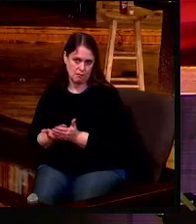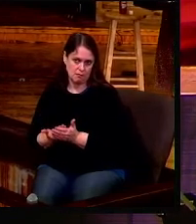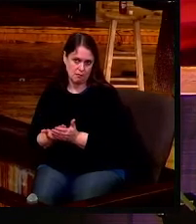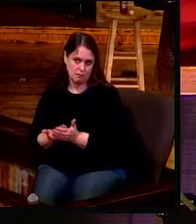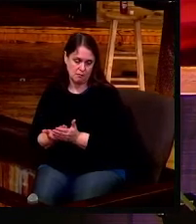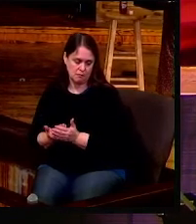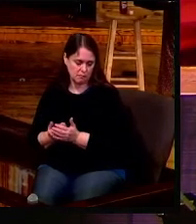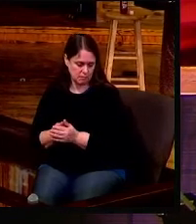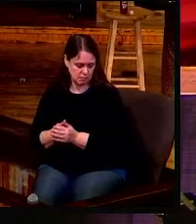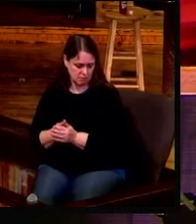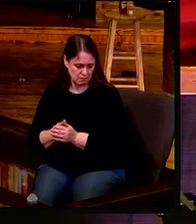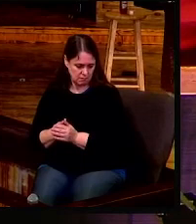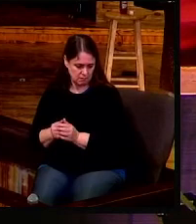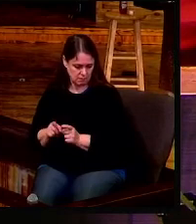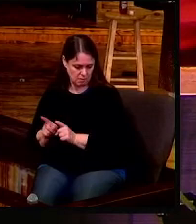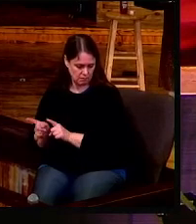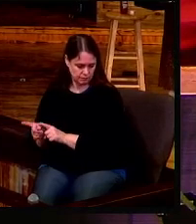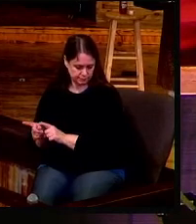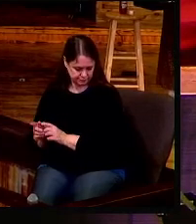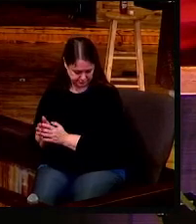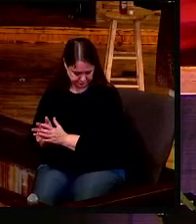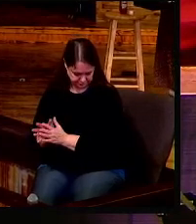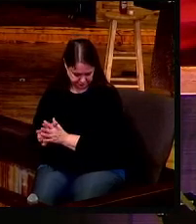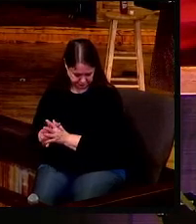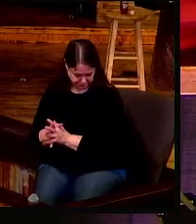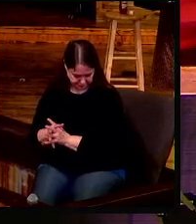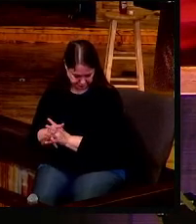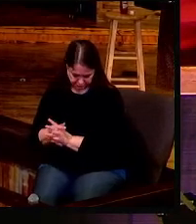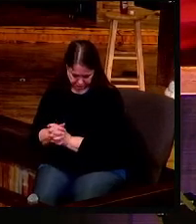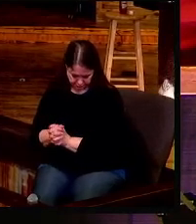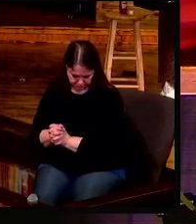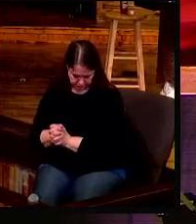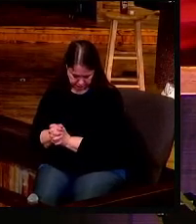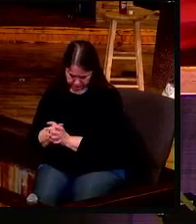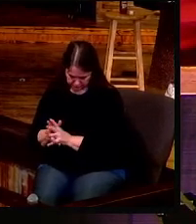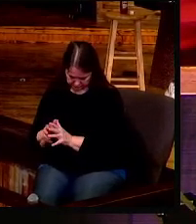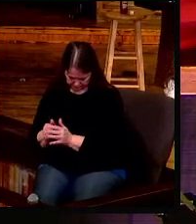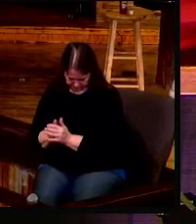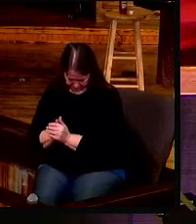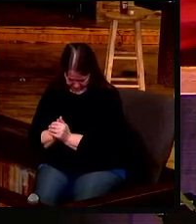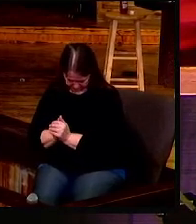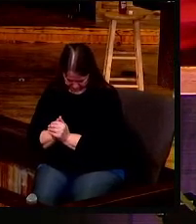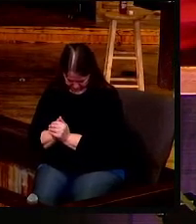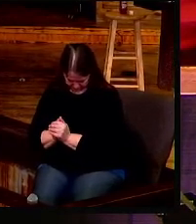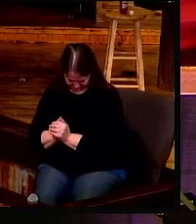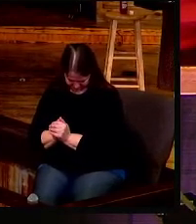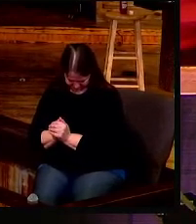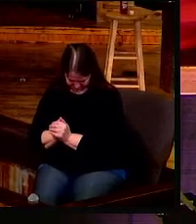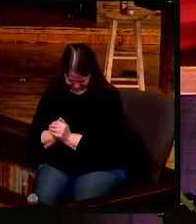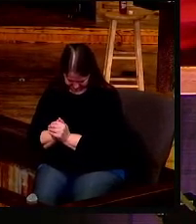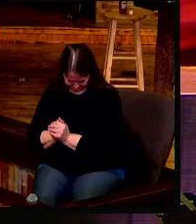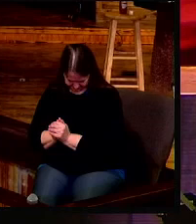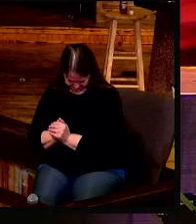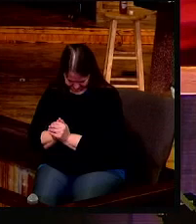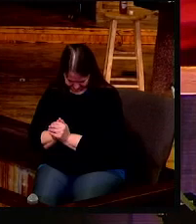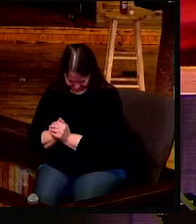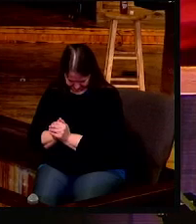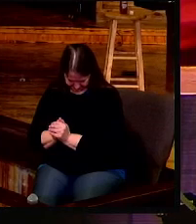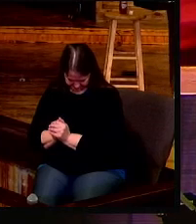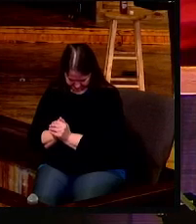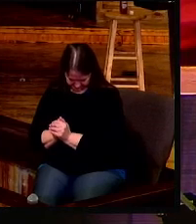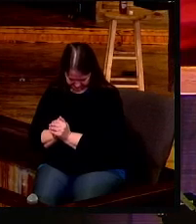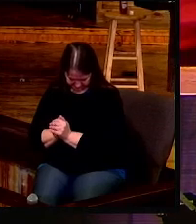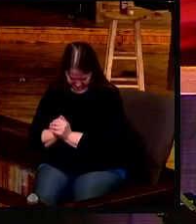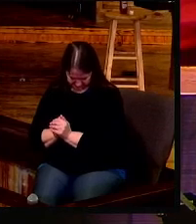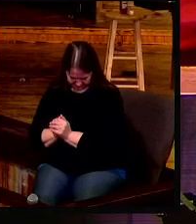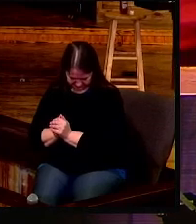you being willfully stupid? Don't you know that anything that is swallowed works its way through the intestines and is finally defecated? But